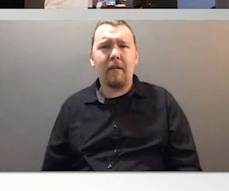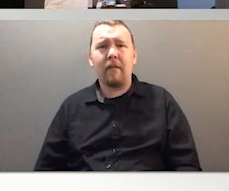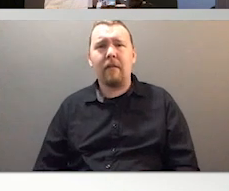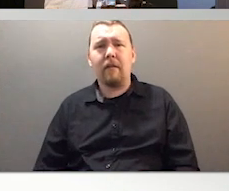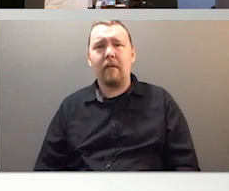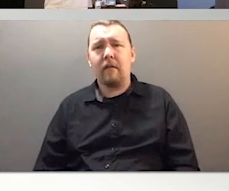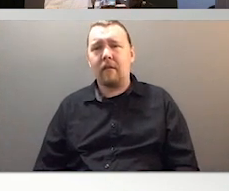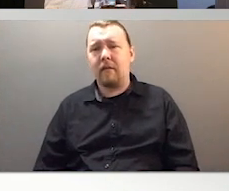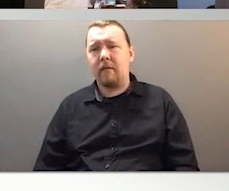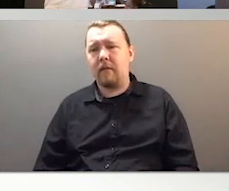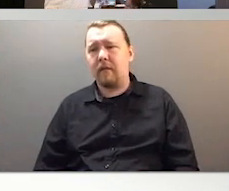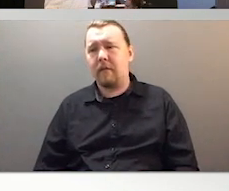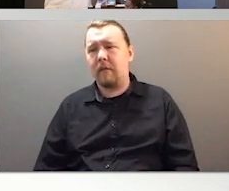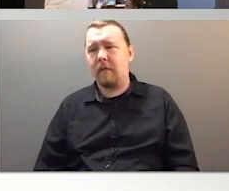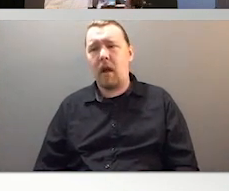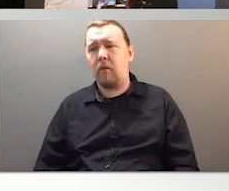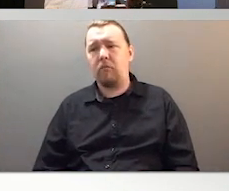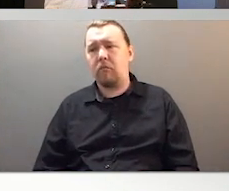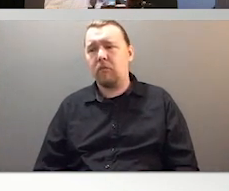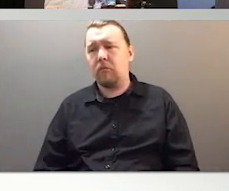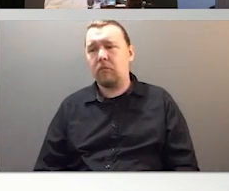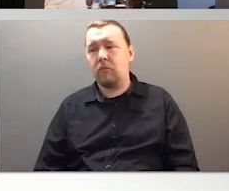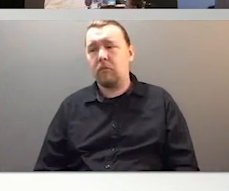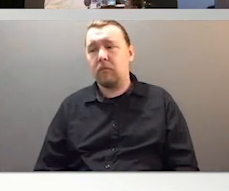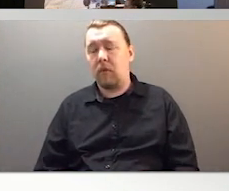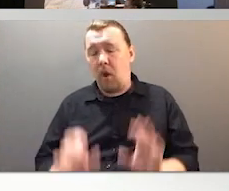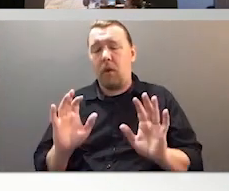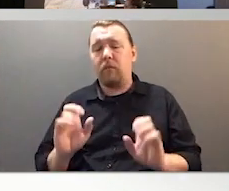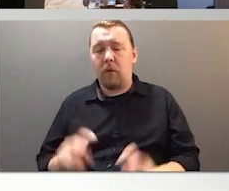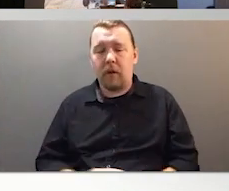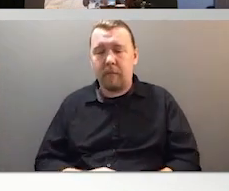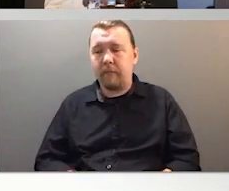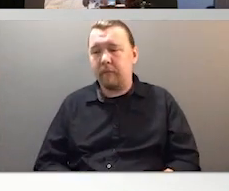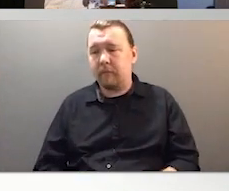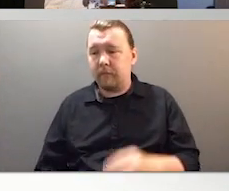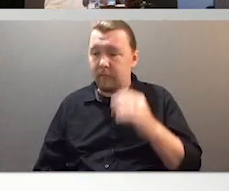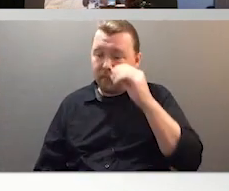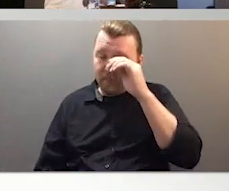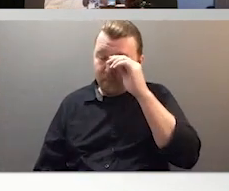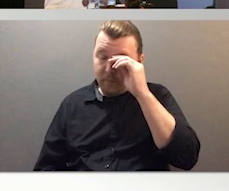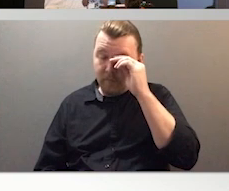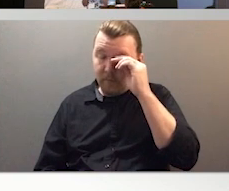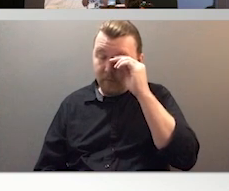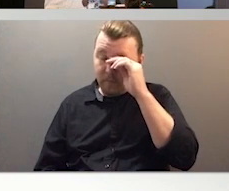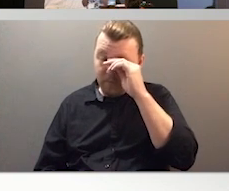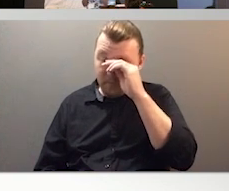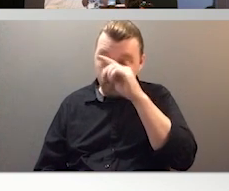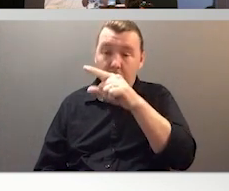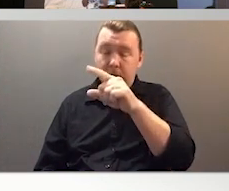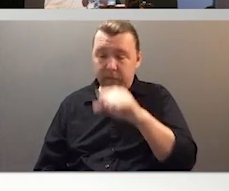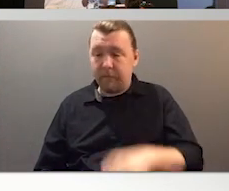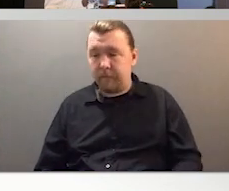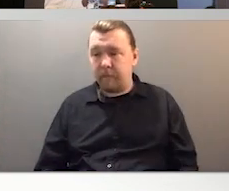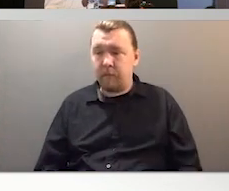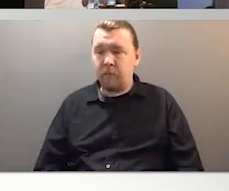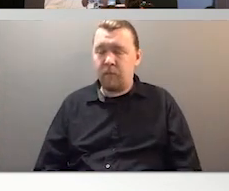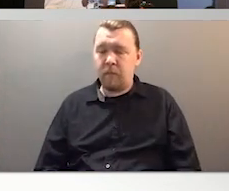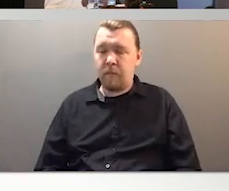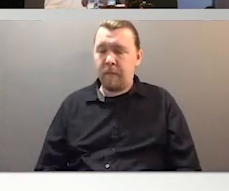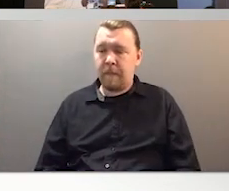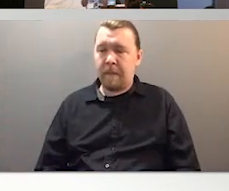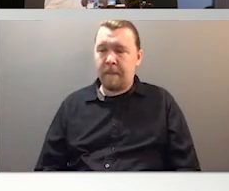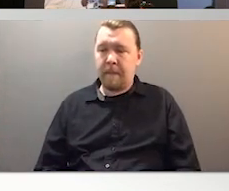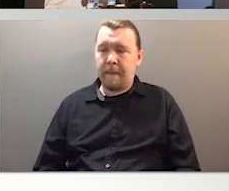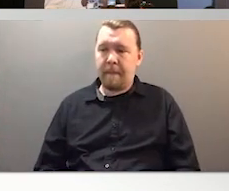I thought I saw, okay, I wasn't crazy. All right. How long does it usually take? So can you give us an idea of when